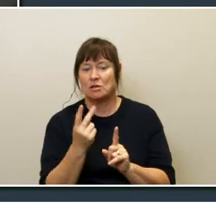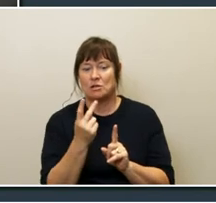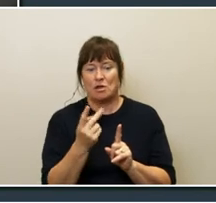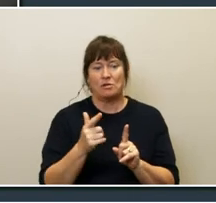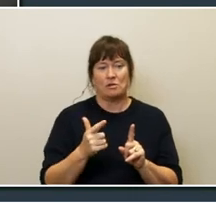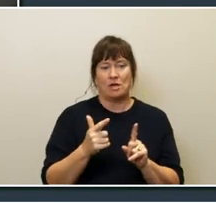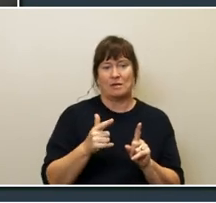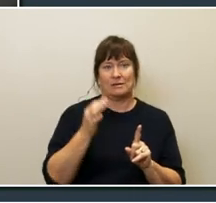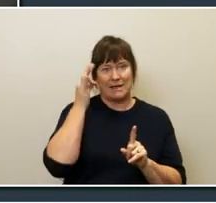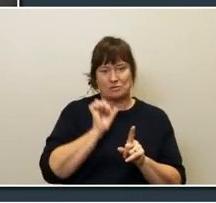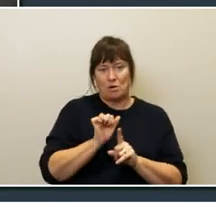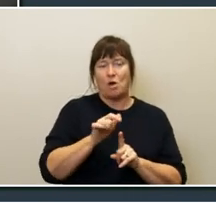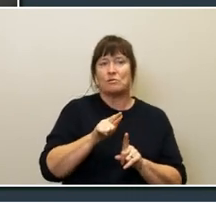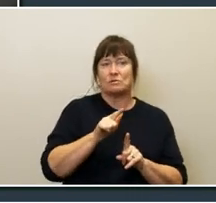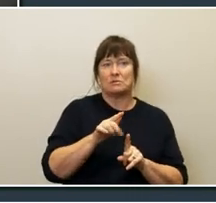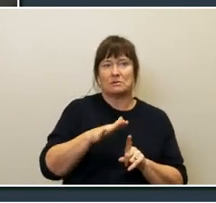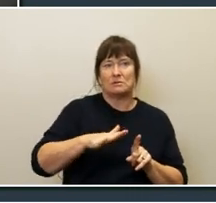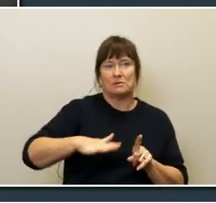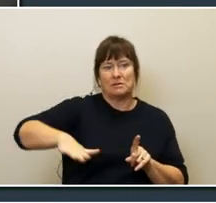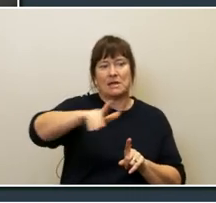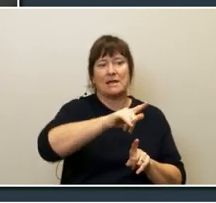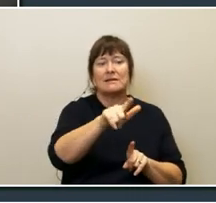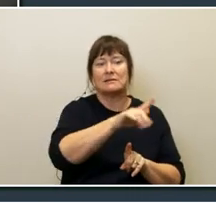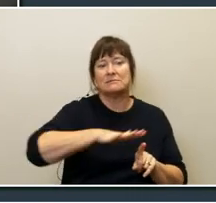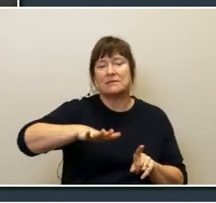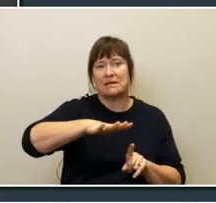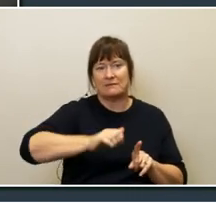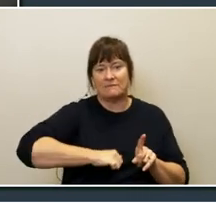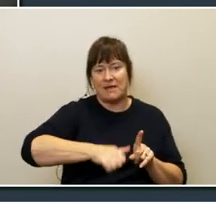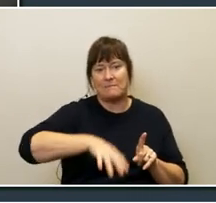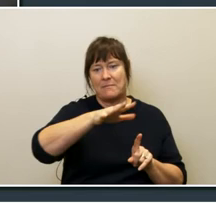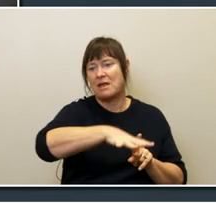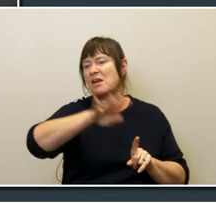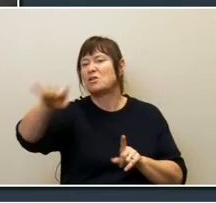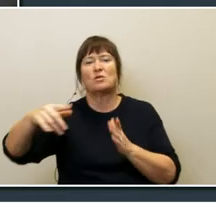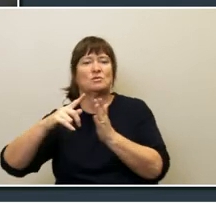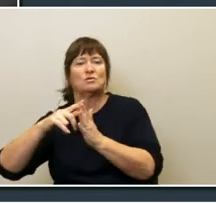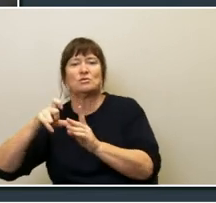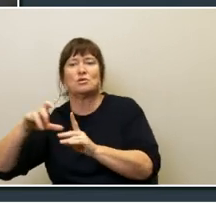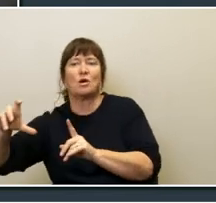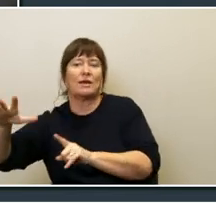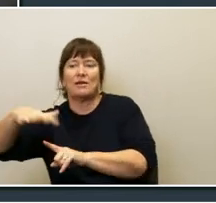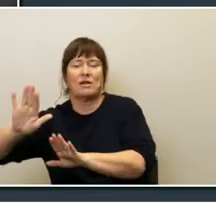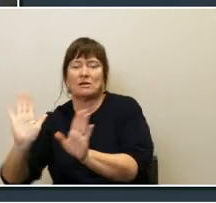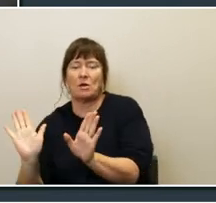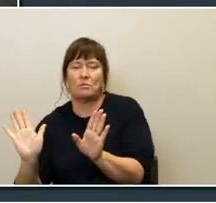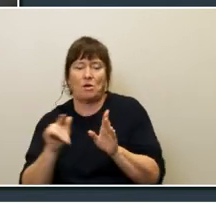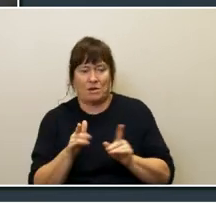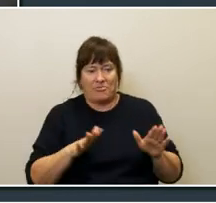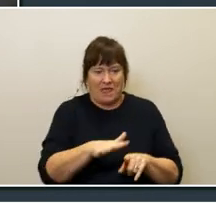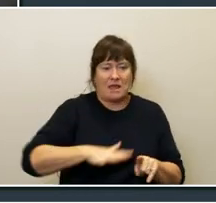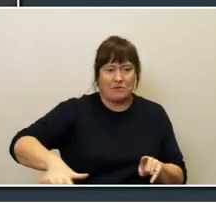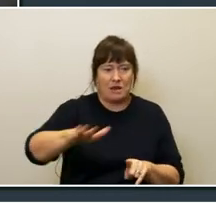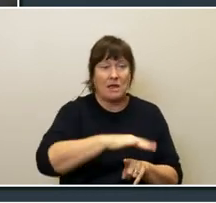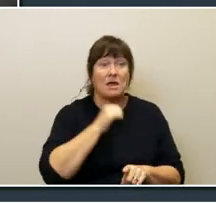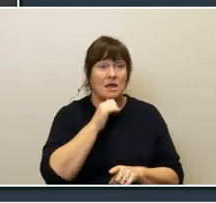hectares of council-owned land at Lagoon Farm, not into say the Department of Conservation jurisdiction space. And that